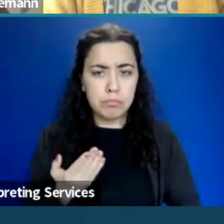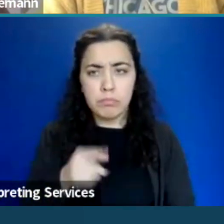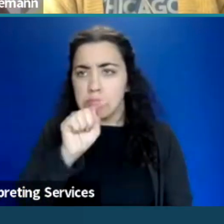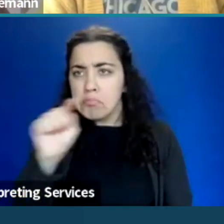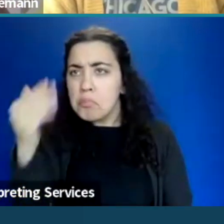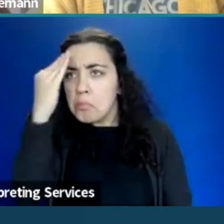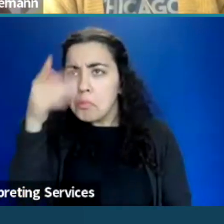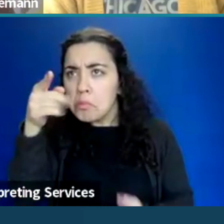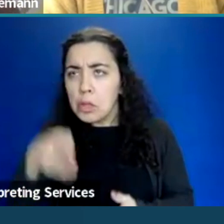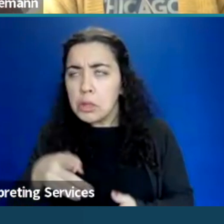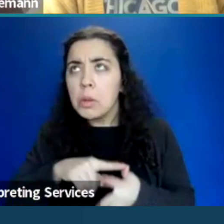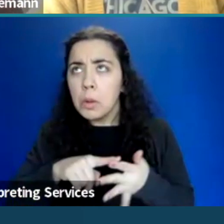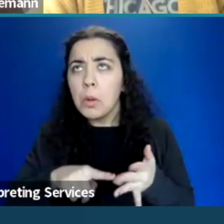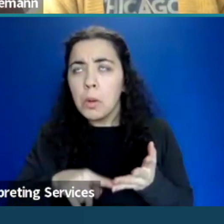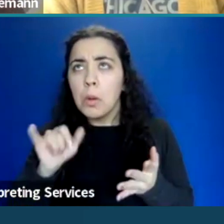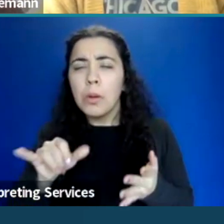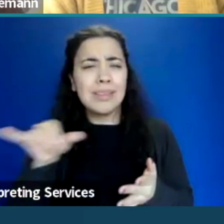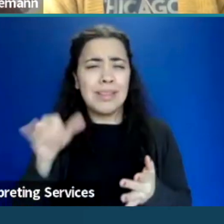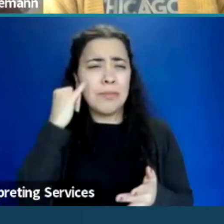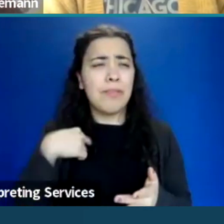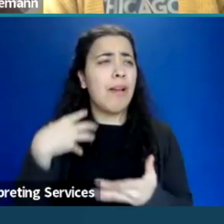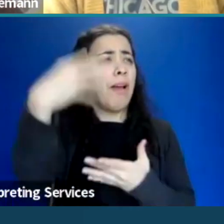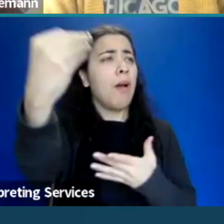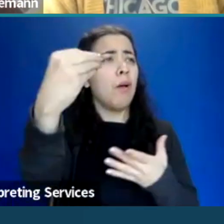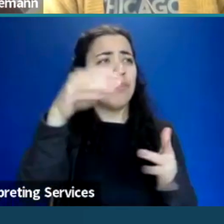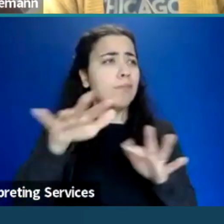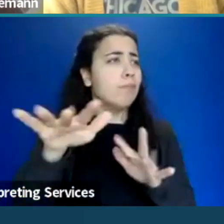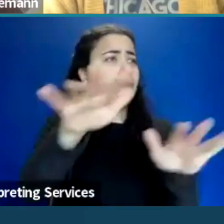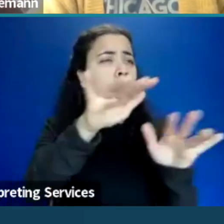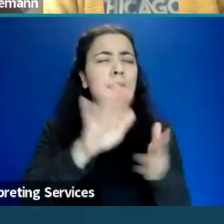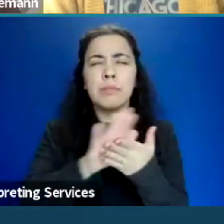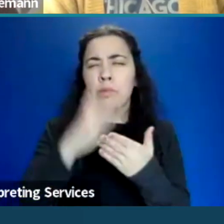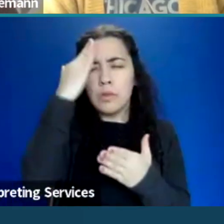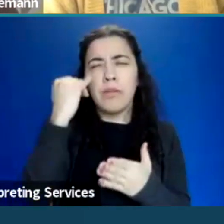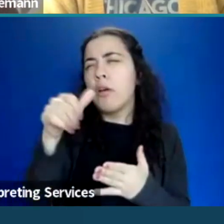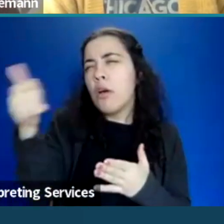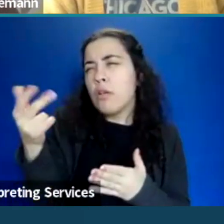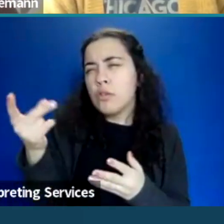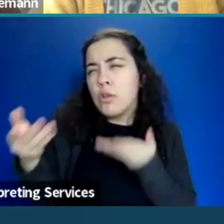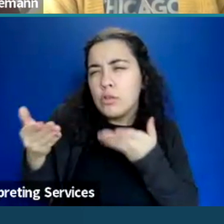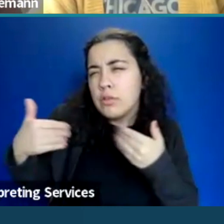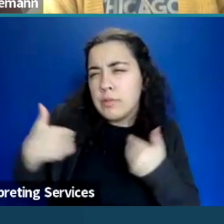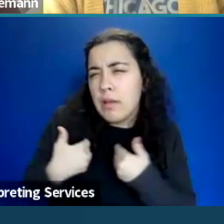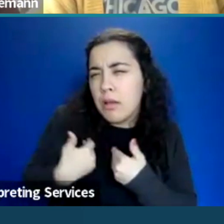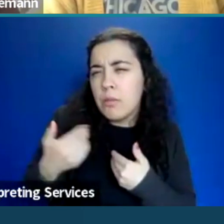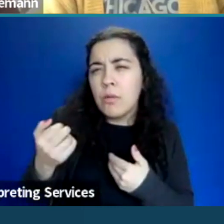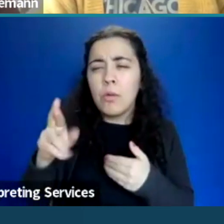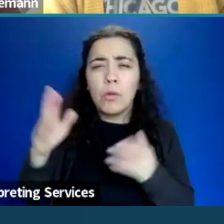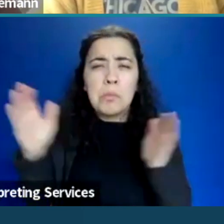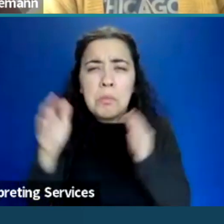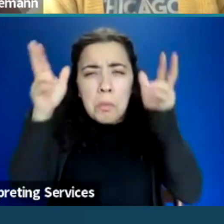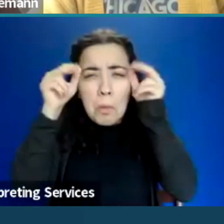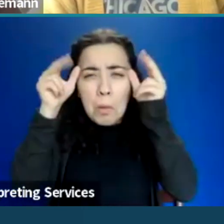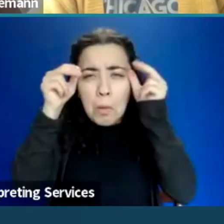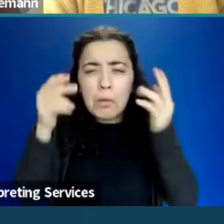In the same way, when I'm out and about, it's nice to know if there's other dogs or a horse